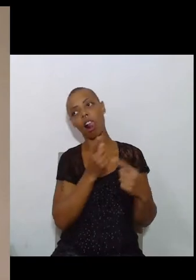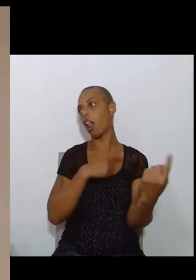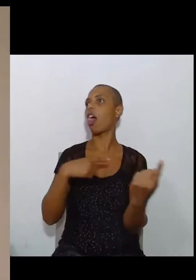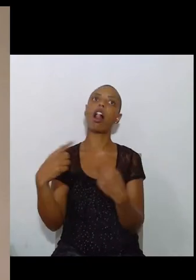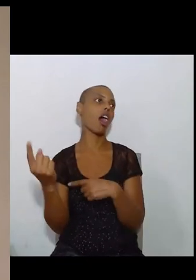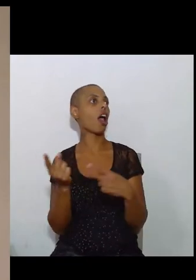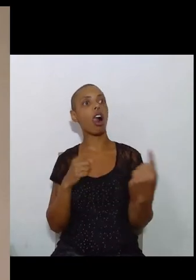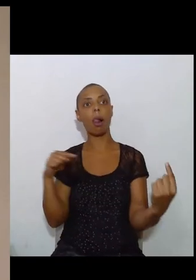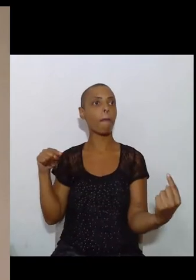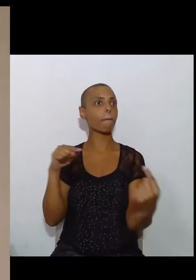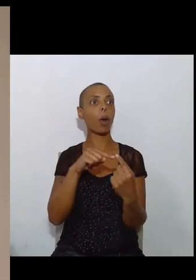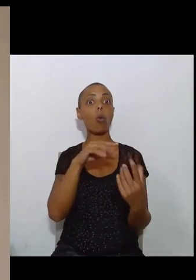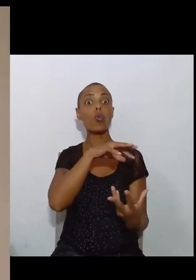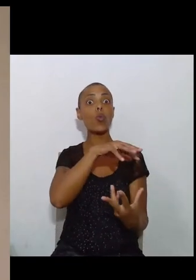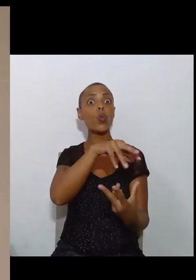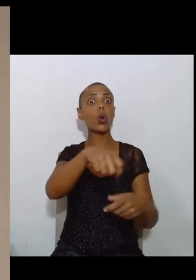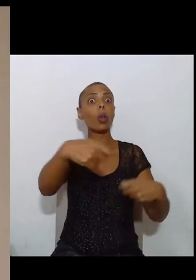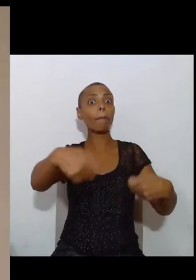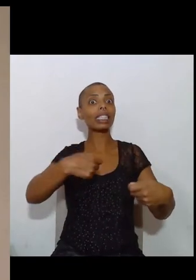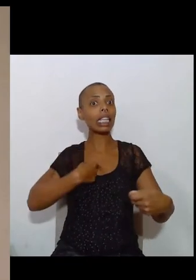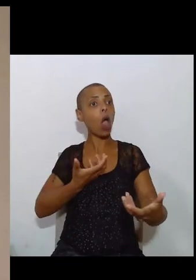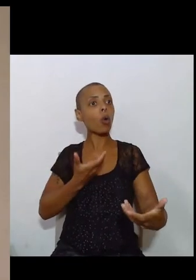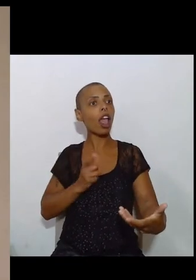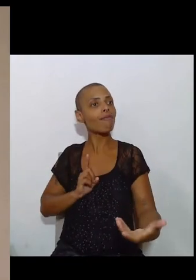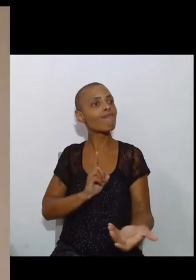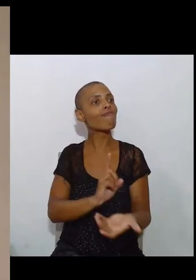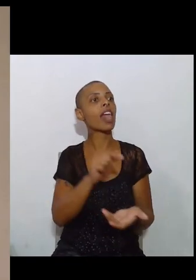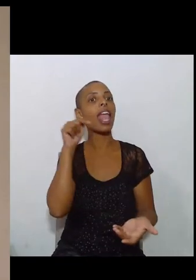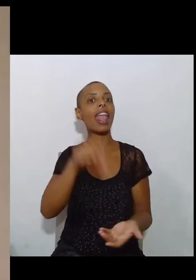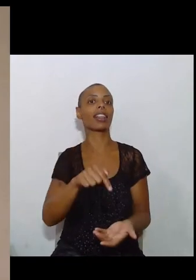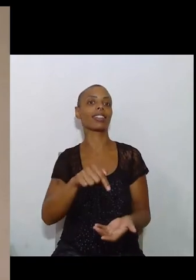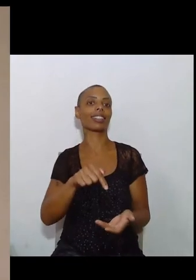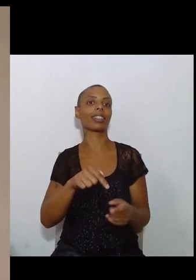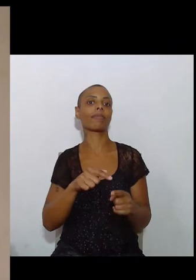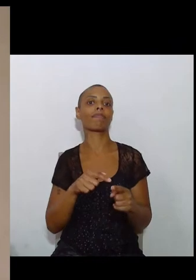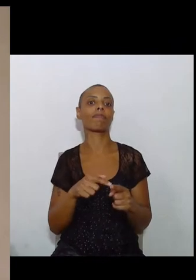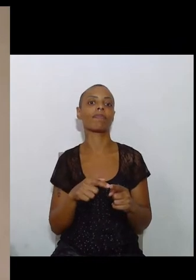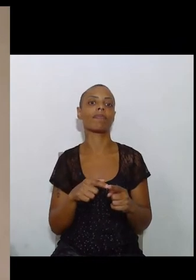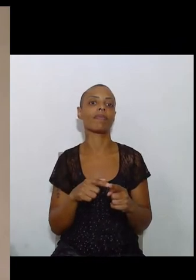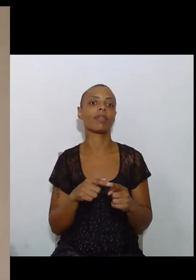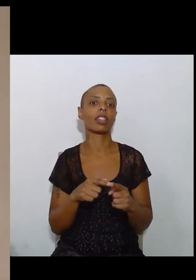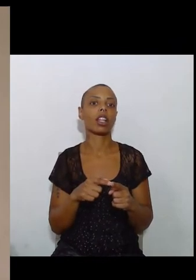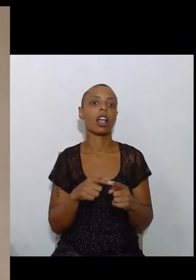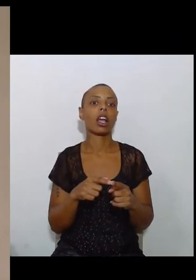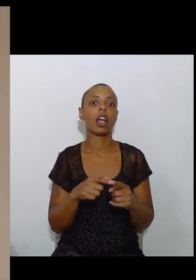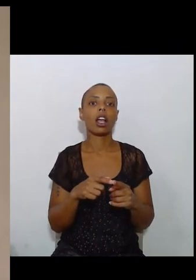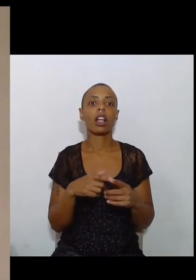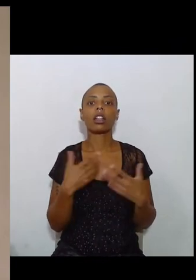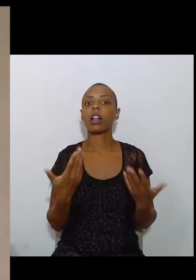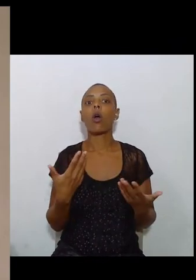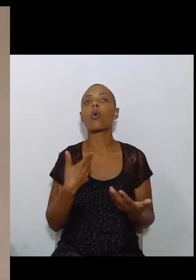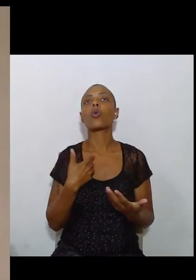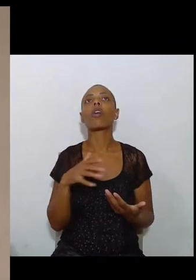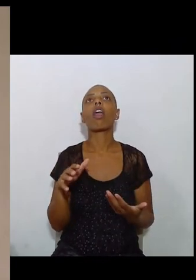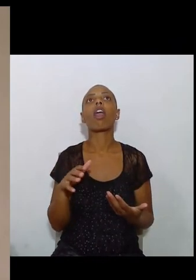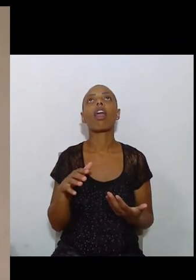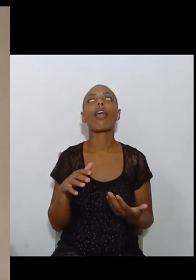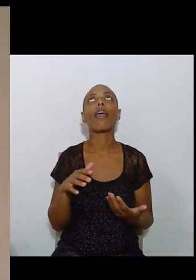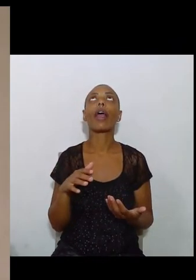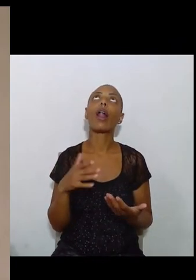it to be closer uh to the things that are vital to the world and not